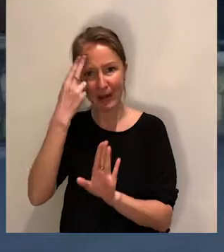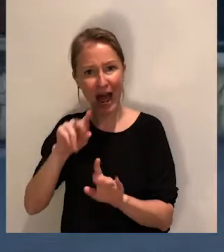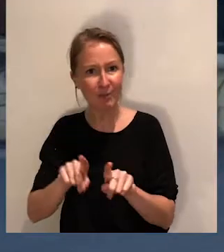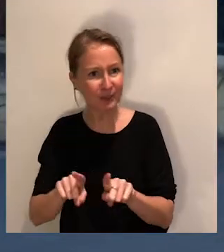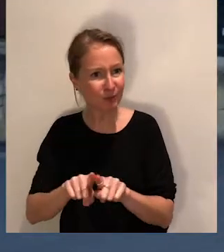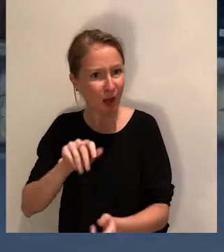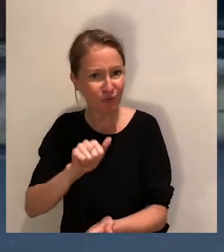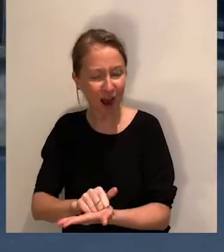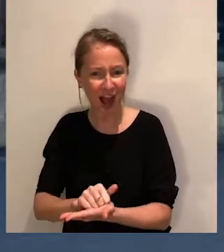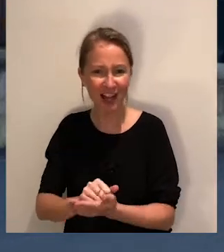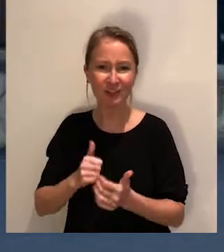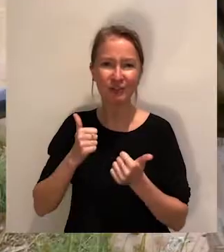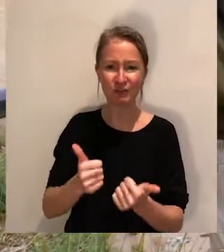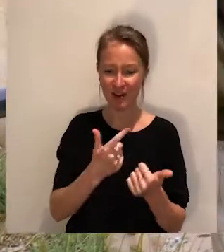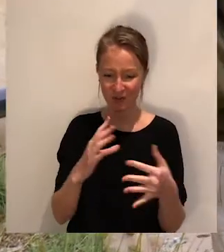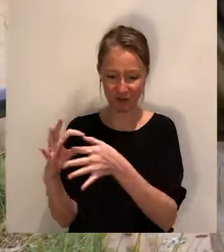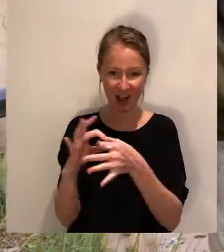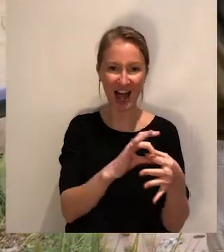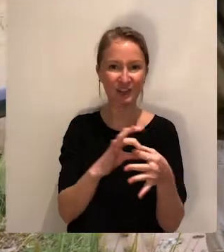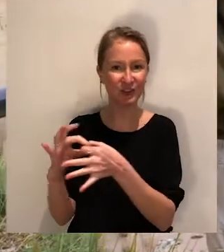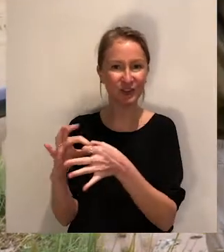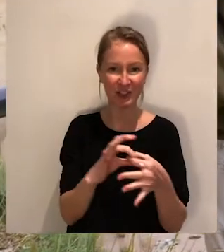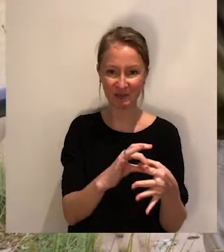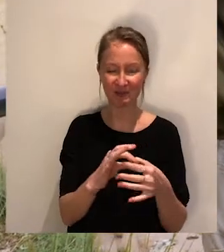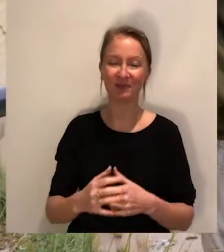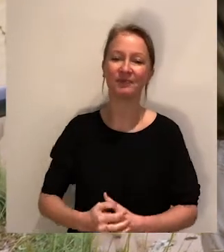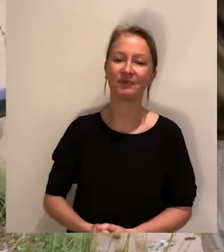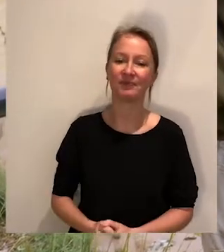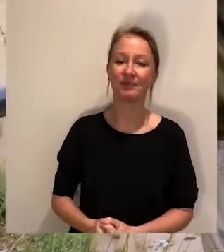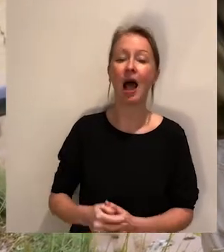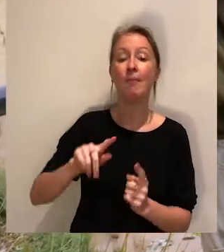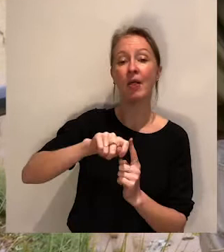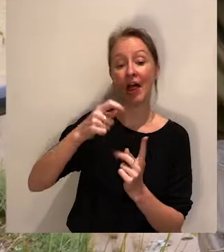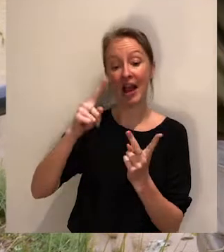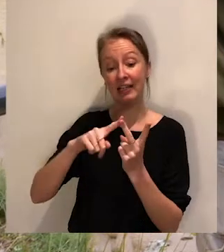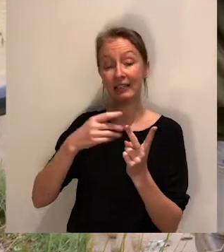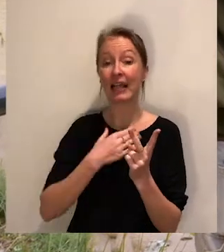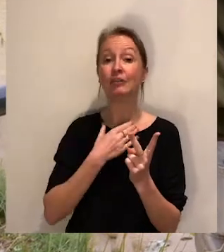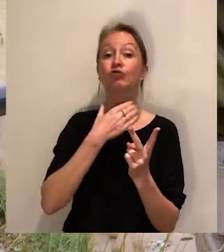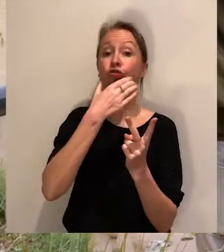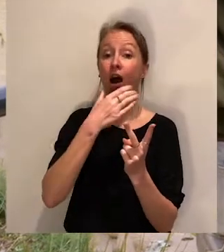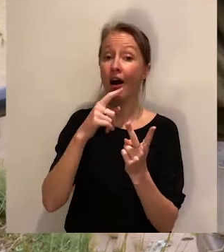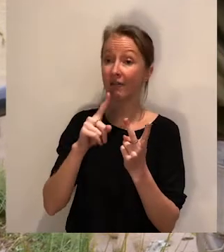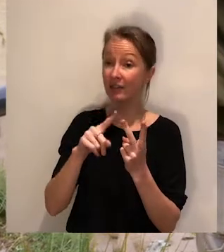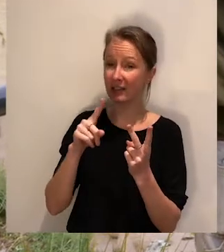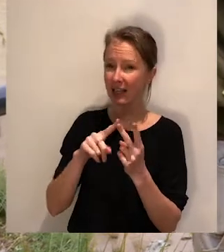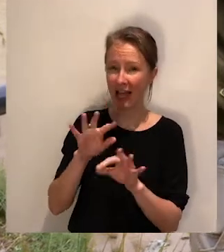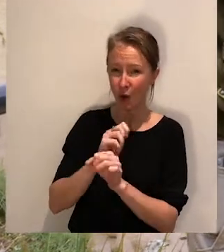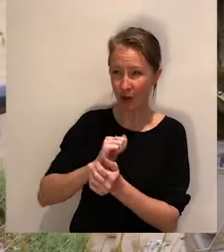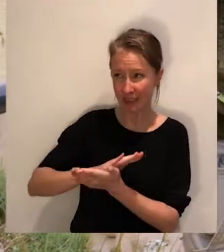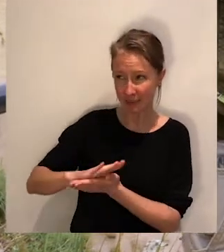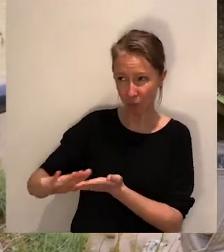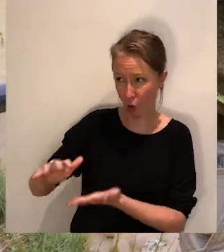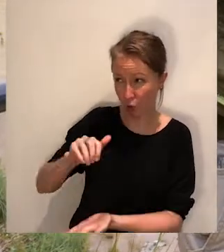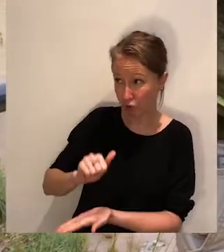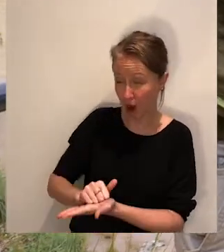Jimmy bringing Jimmy up the hill yesterday. Then we moved on to the second giraffe, and that was a little bit less smooth, wasn't it? In the